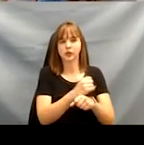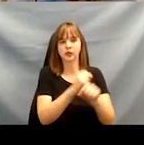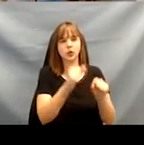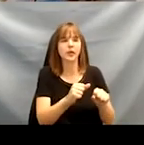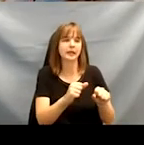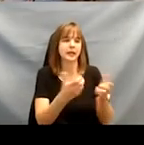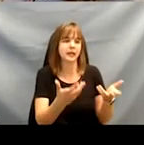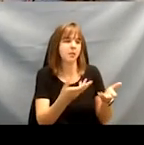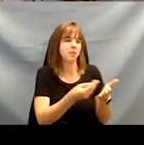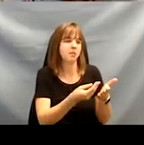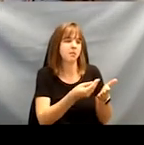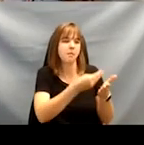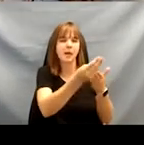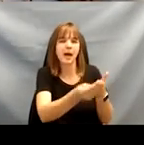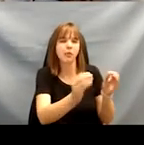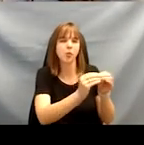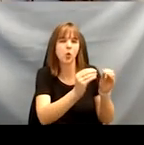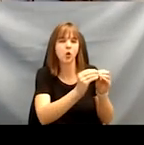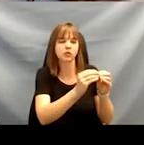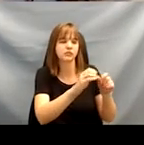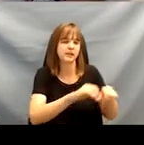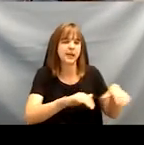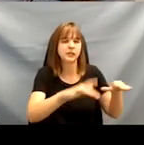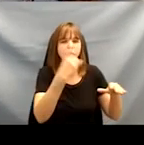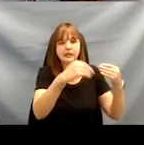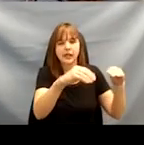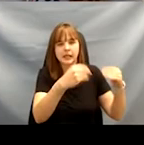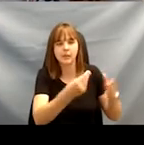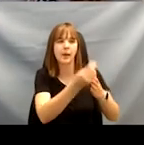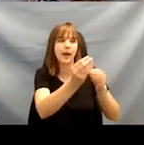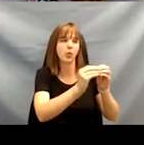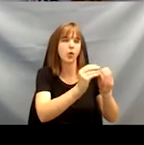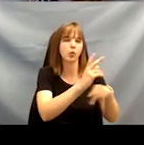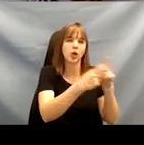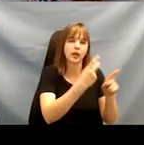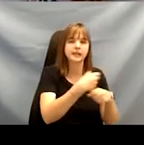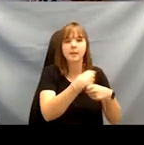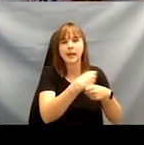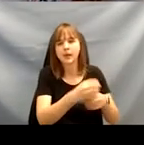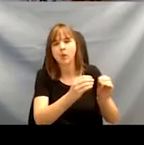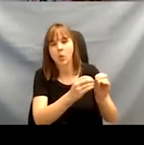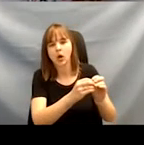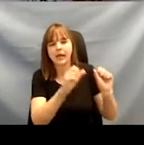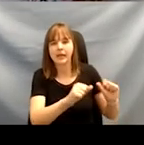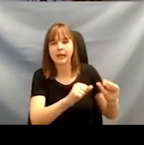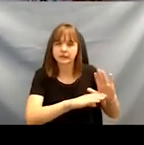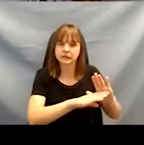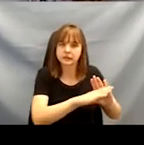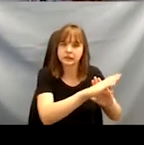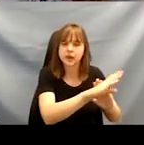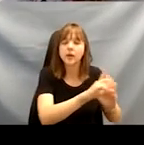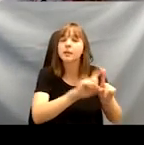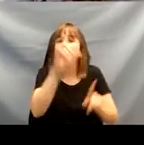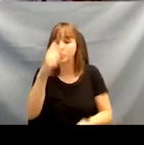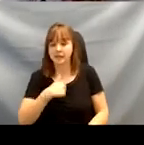you know, more space, more equipment, and you know, up your production. For me to get more space and